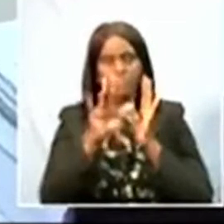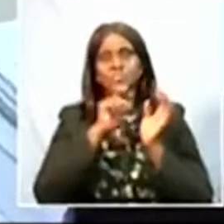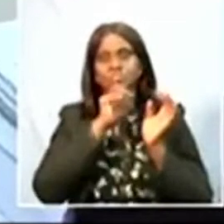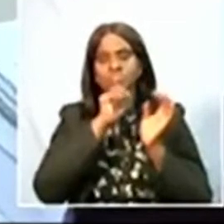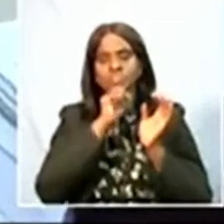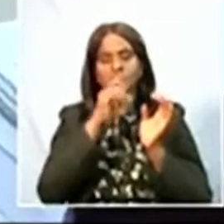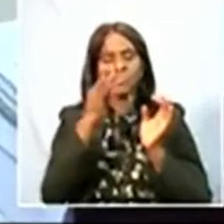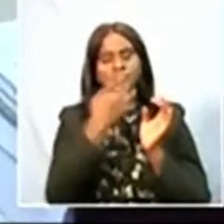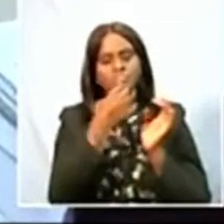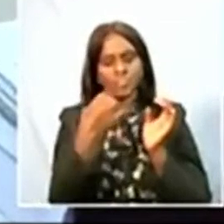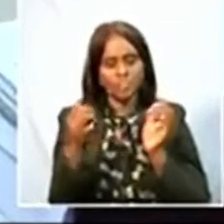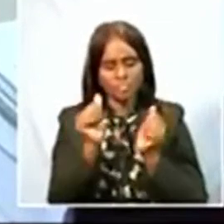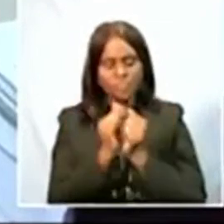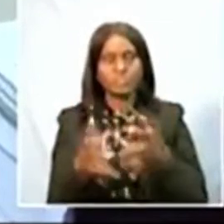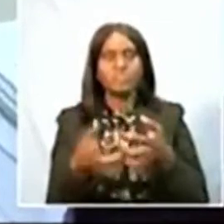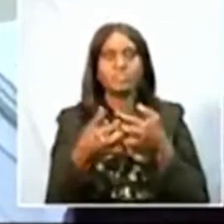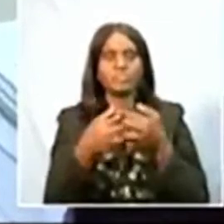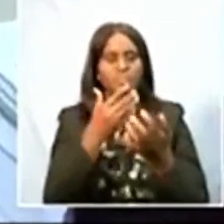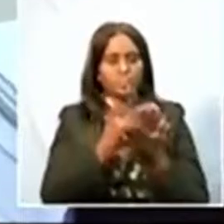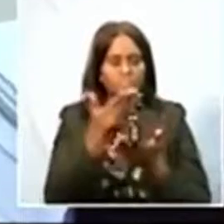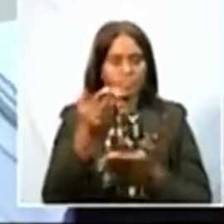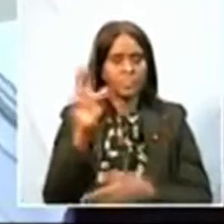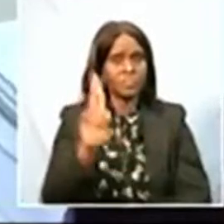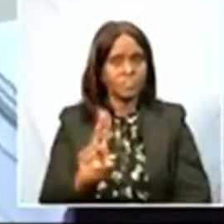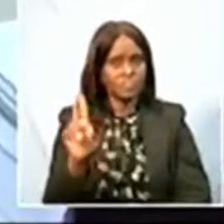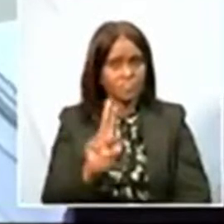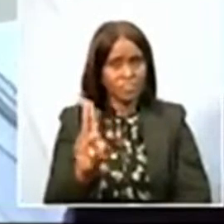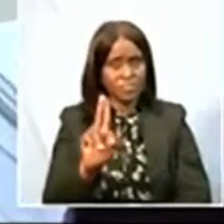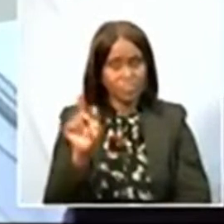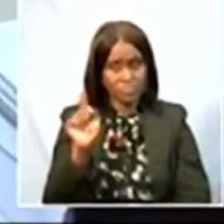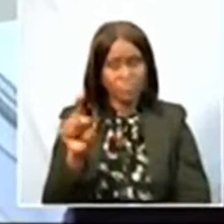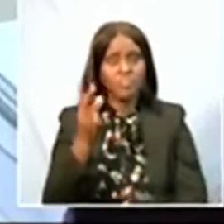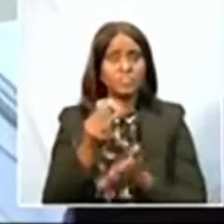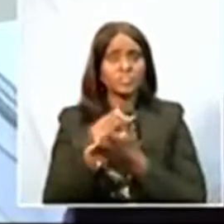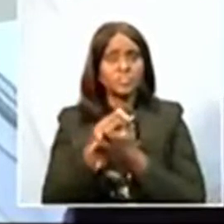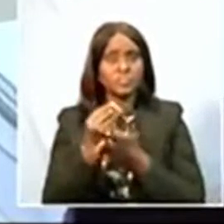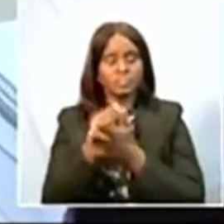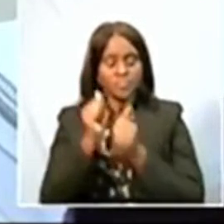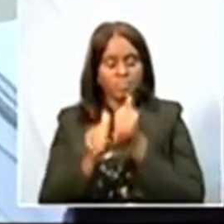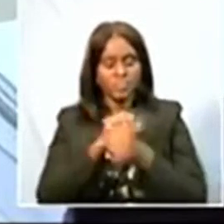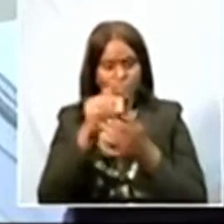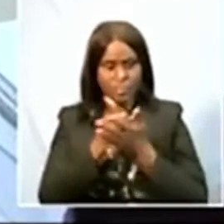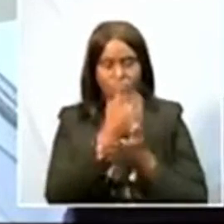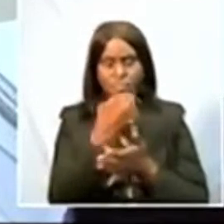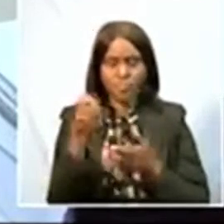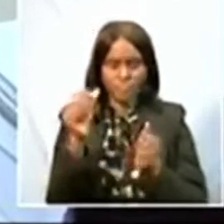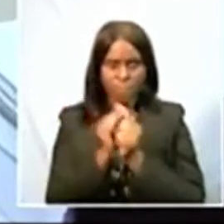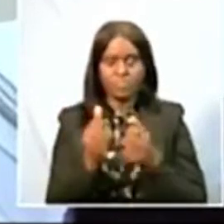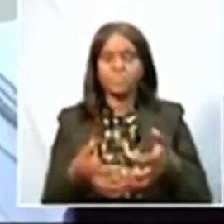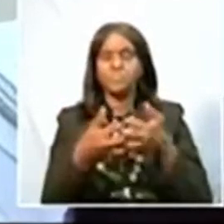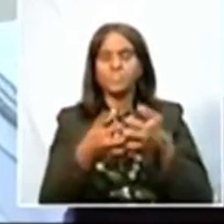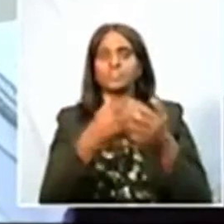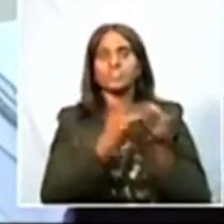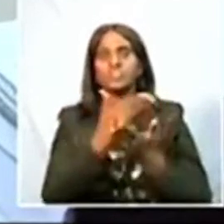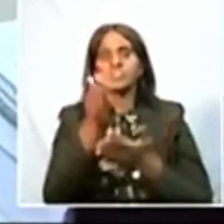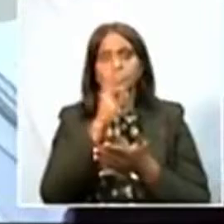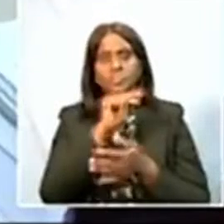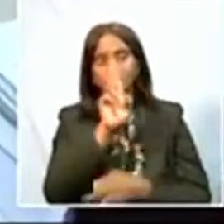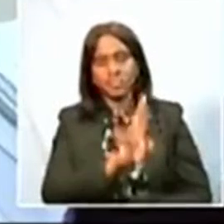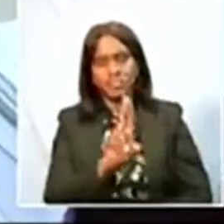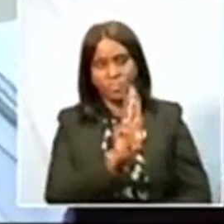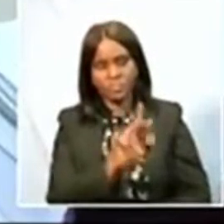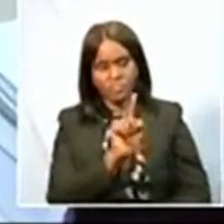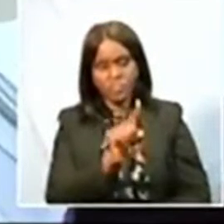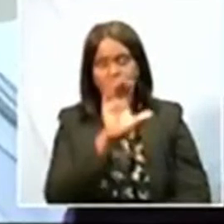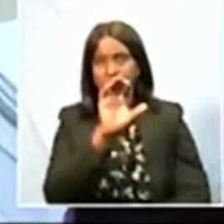of equipment and machinery bought using the fund, that all equipment and machinery bought using